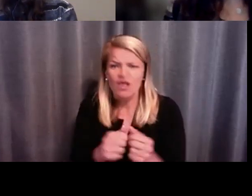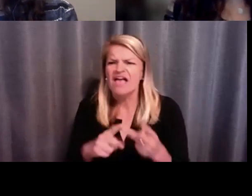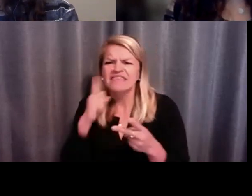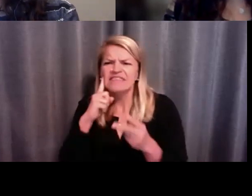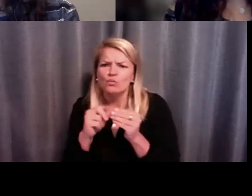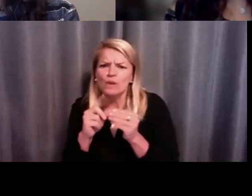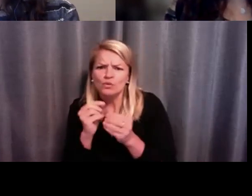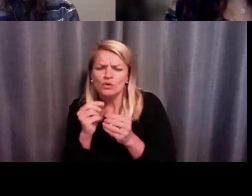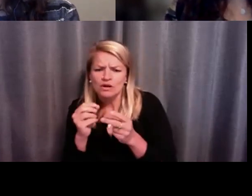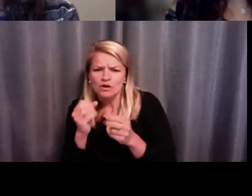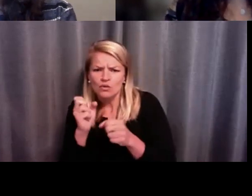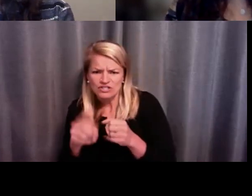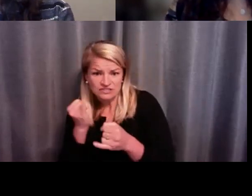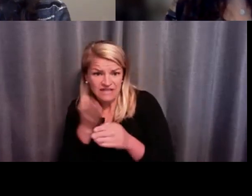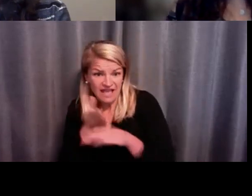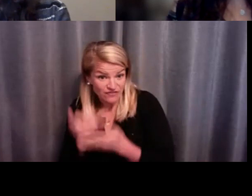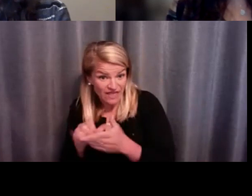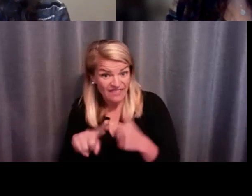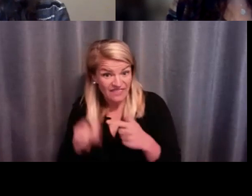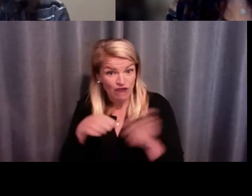wrap up. Sure.